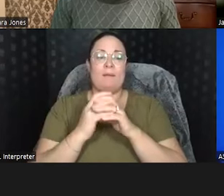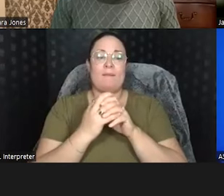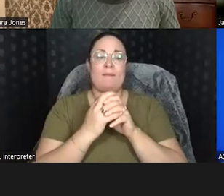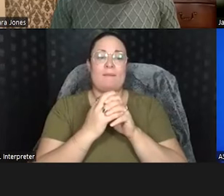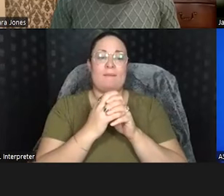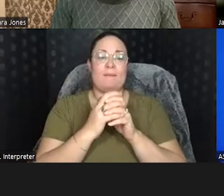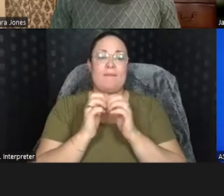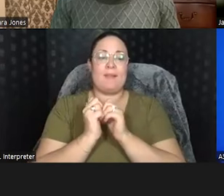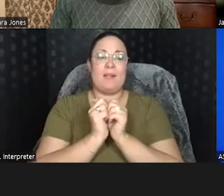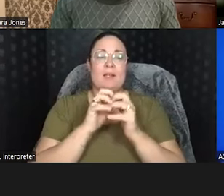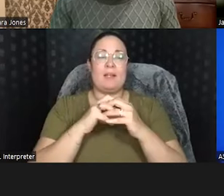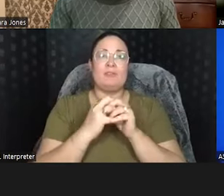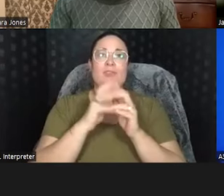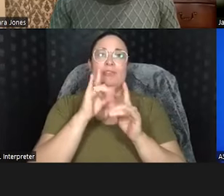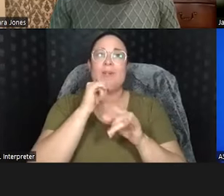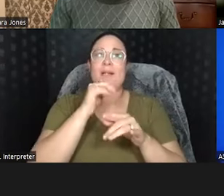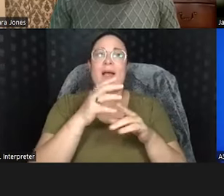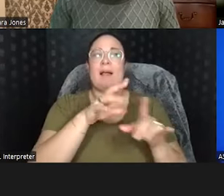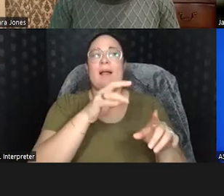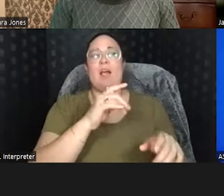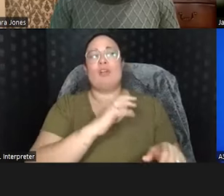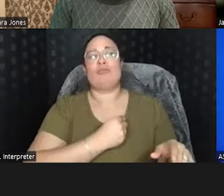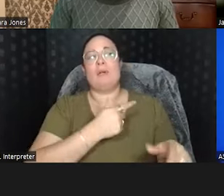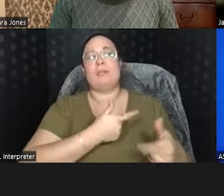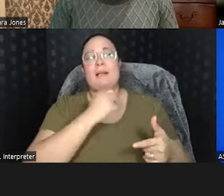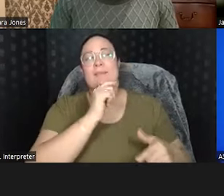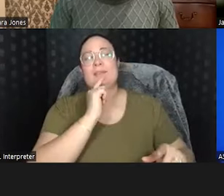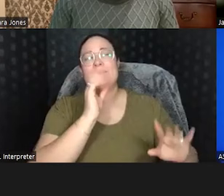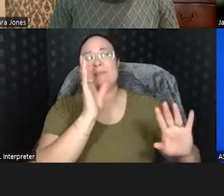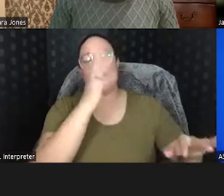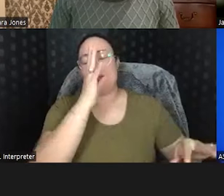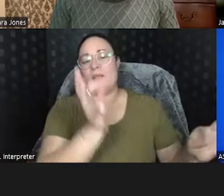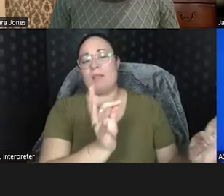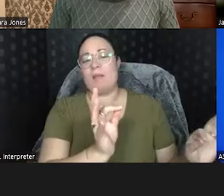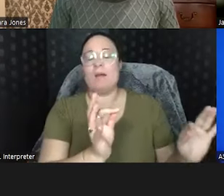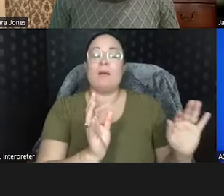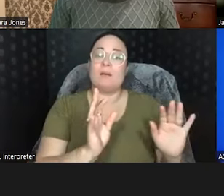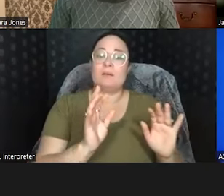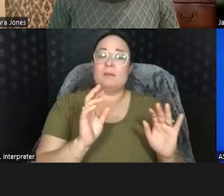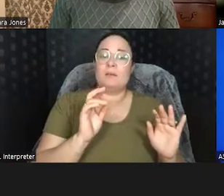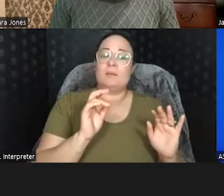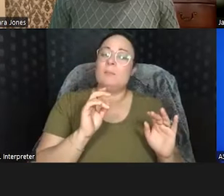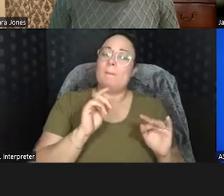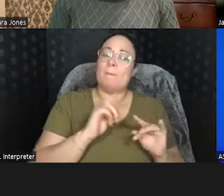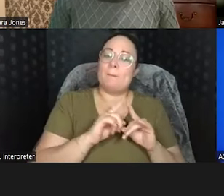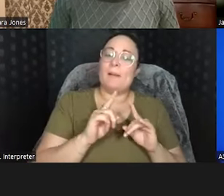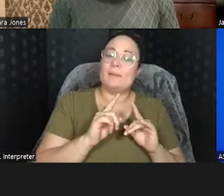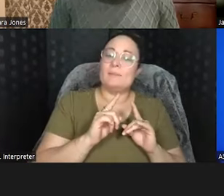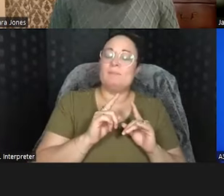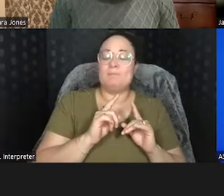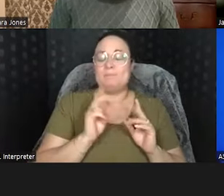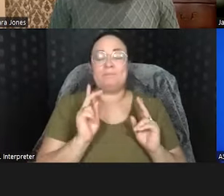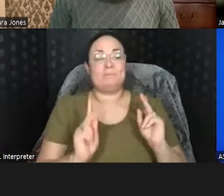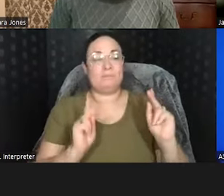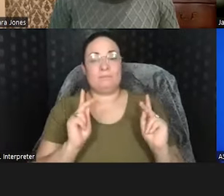lives seriously, as Kiara kind of led us off in, is the fact that